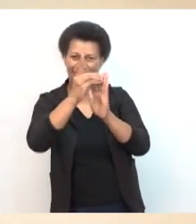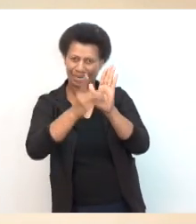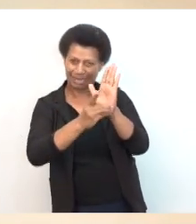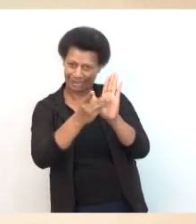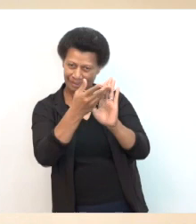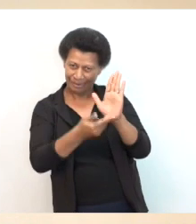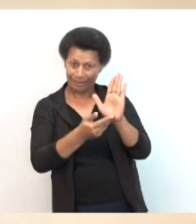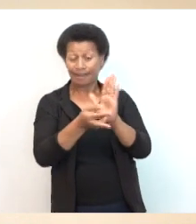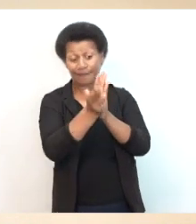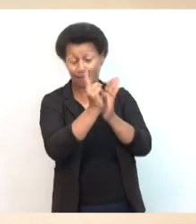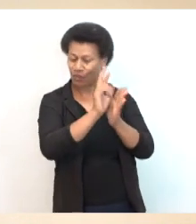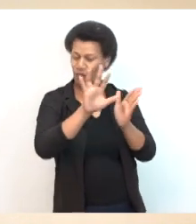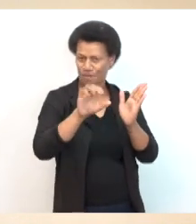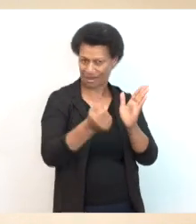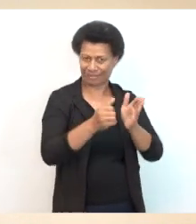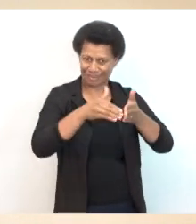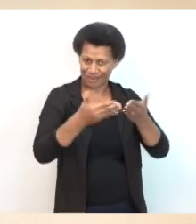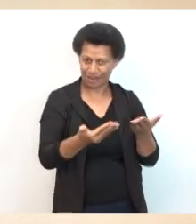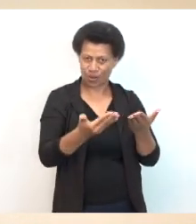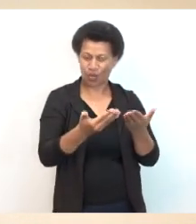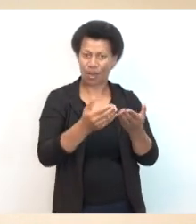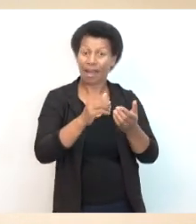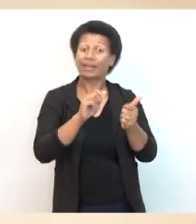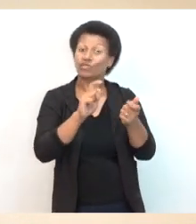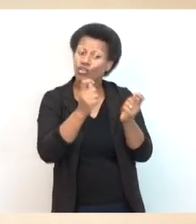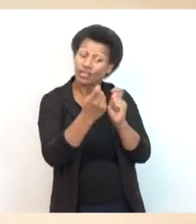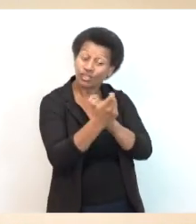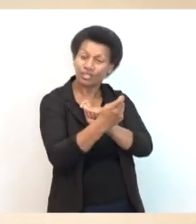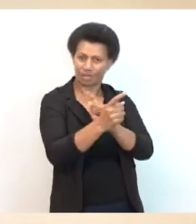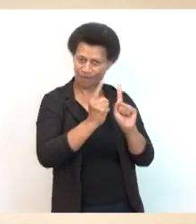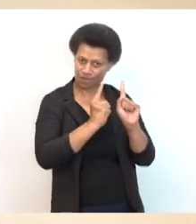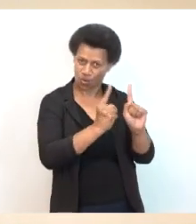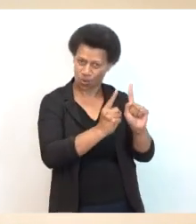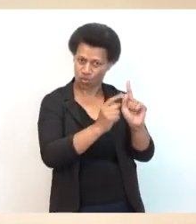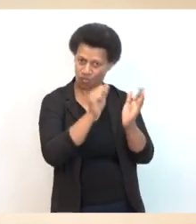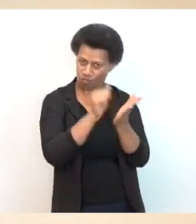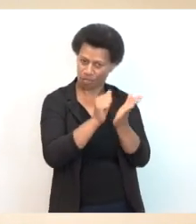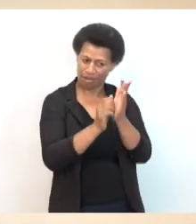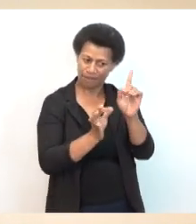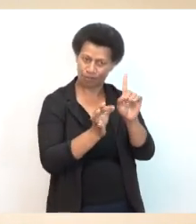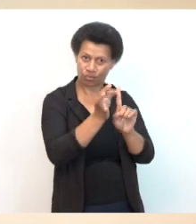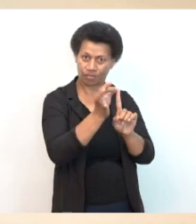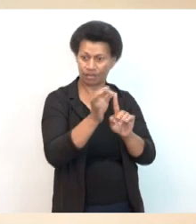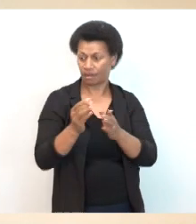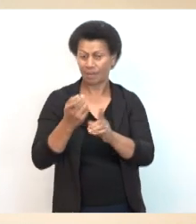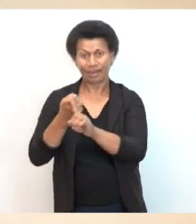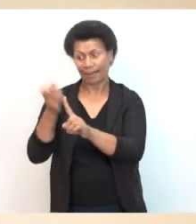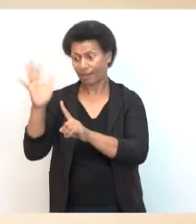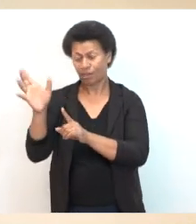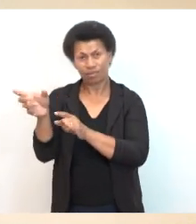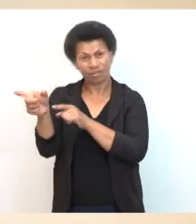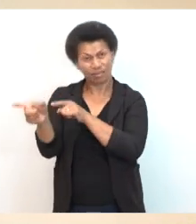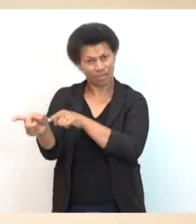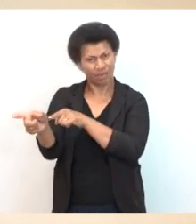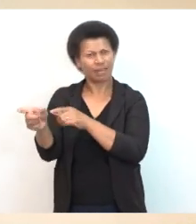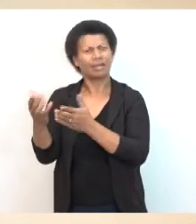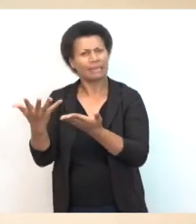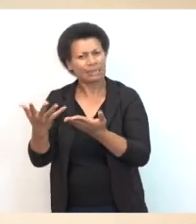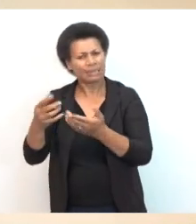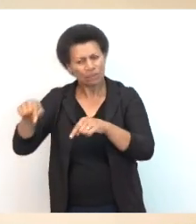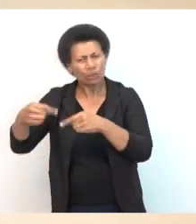place and the provisions for its amendment followed to improve it. It appears Mr. Kayum complained about the possible amendment, and that